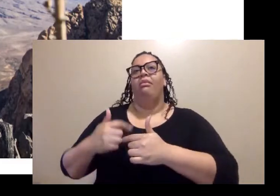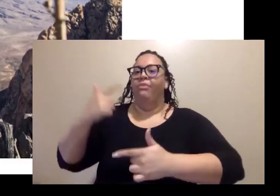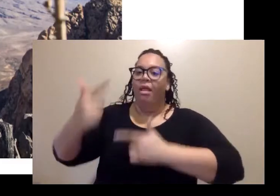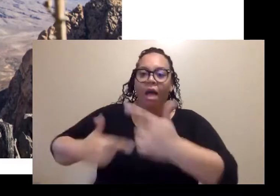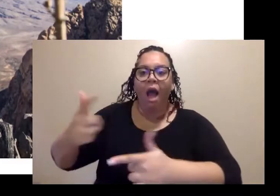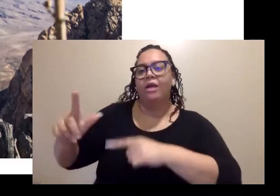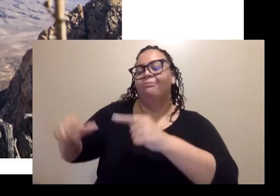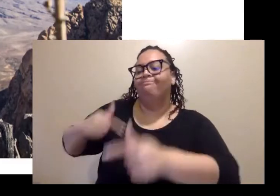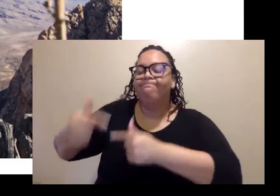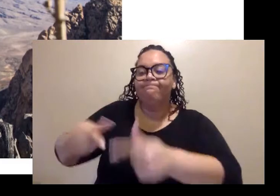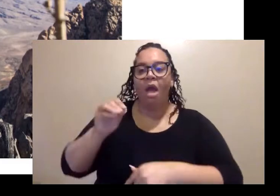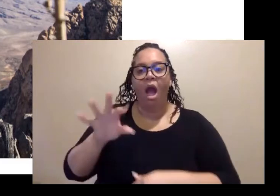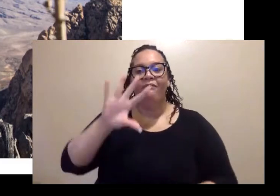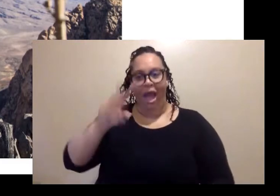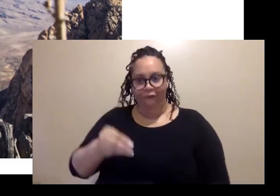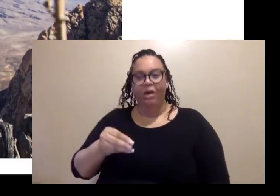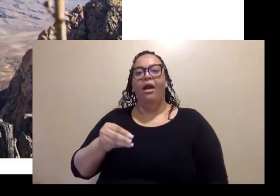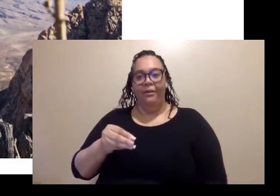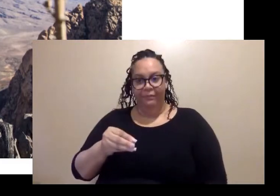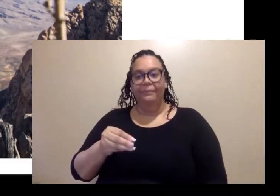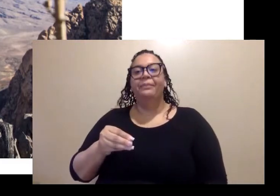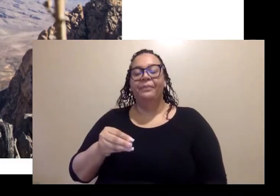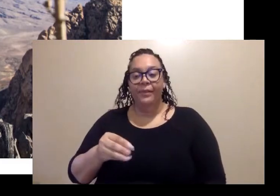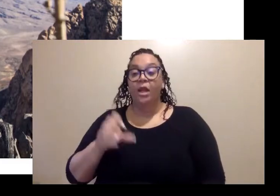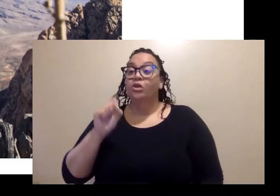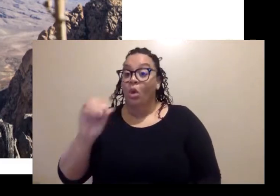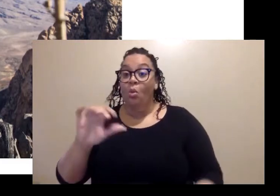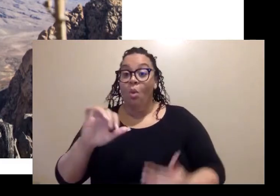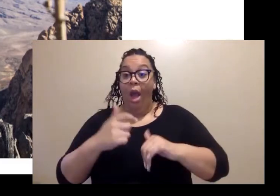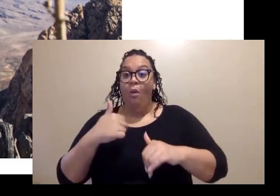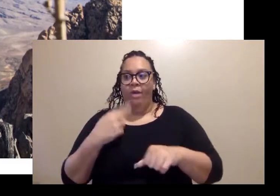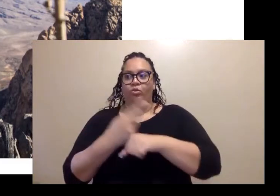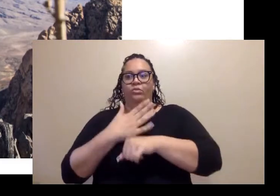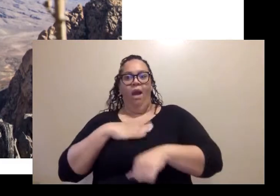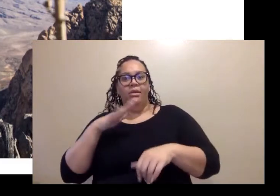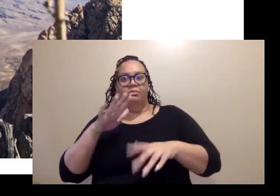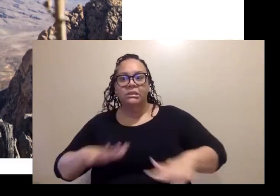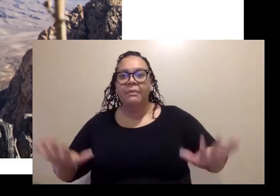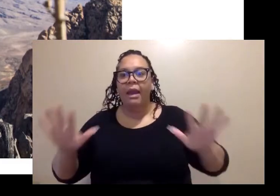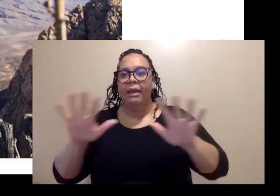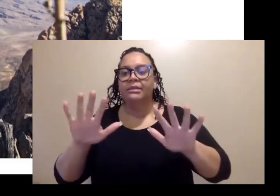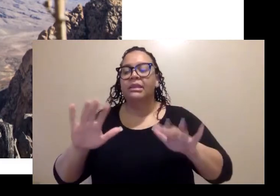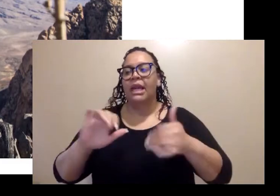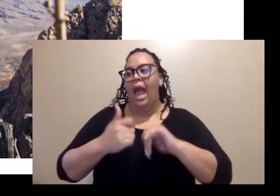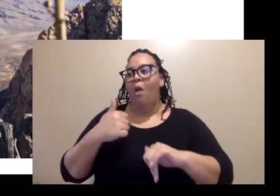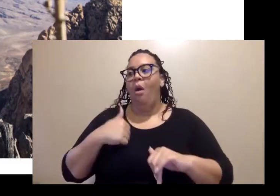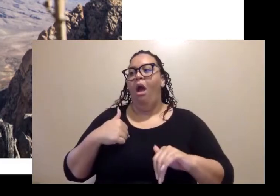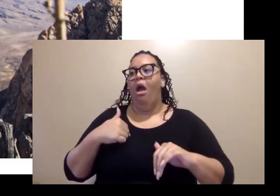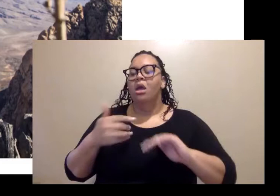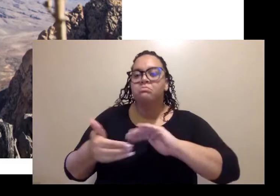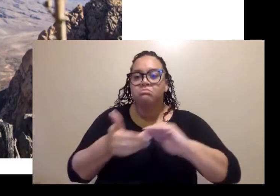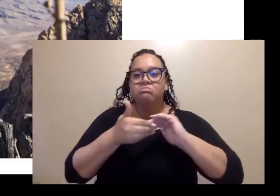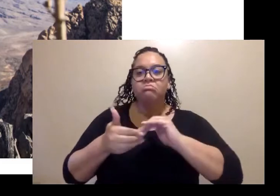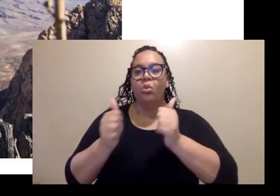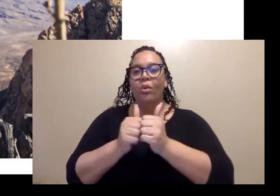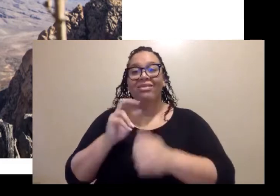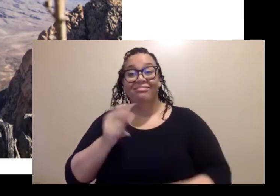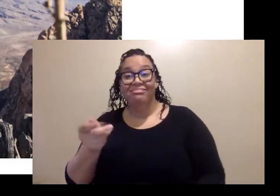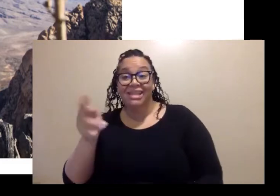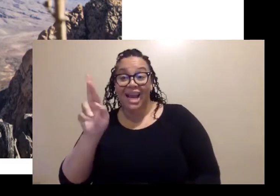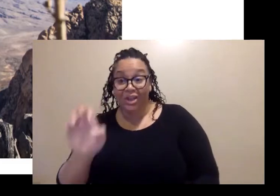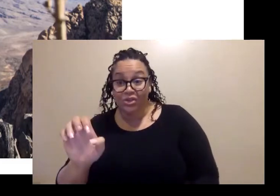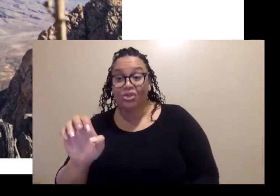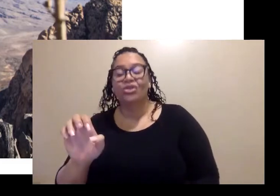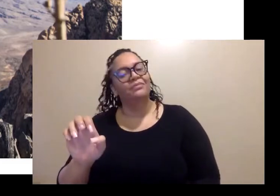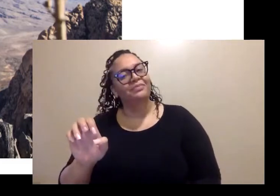of Africa. And so the way that I take up space and the way that I choose to commune with nature now is so different from the